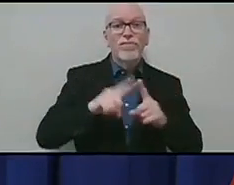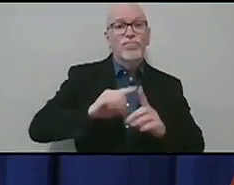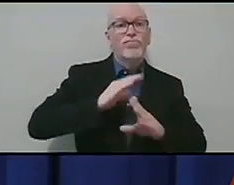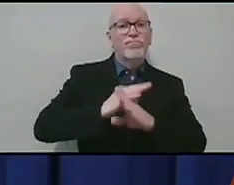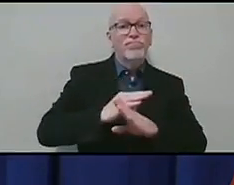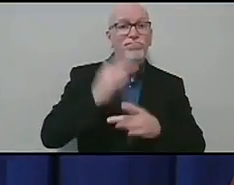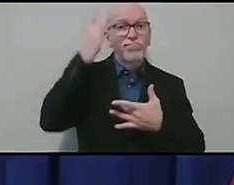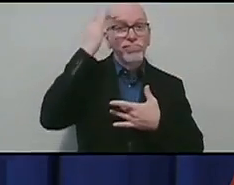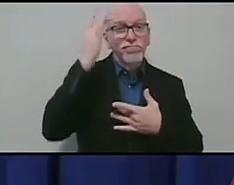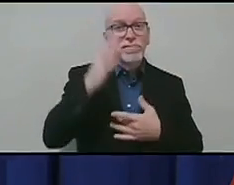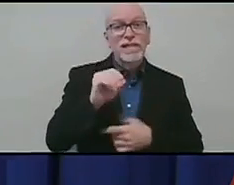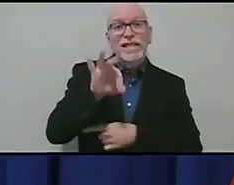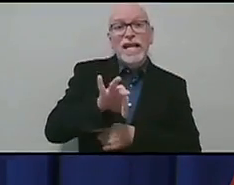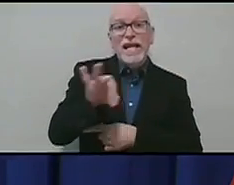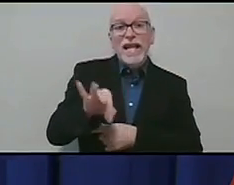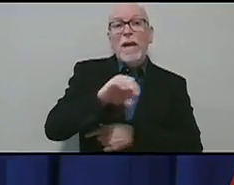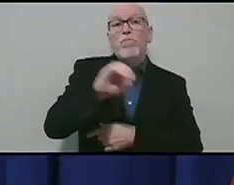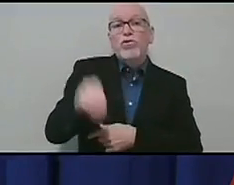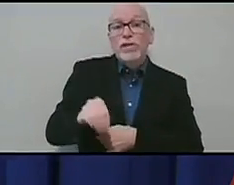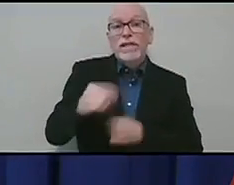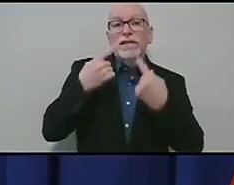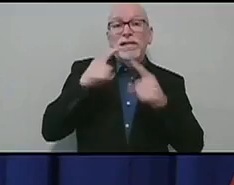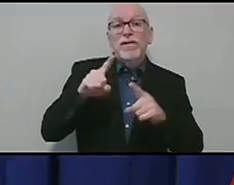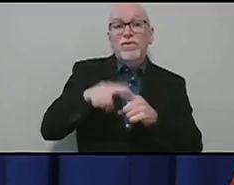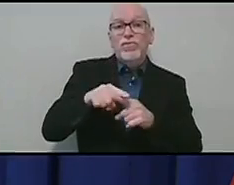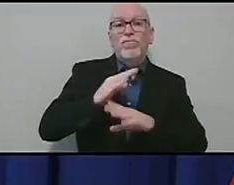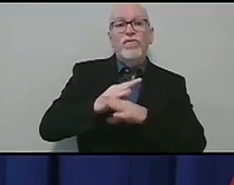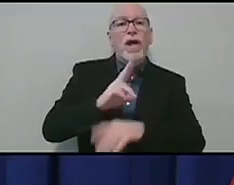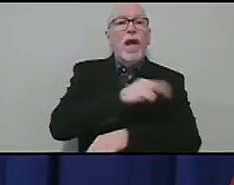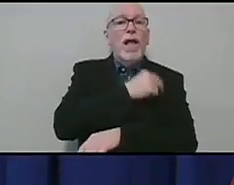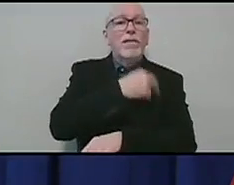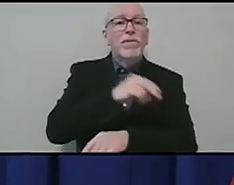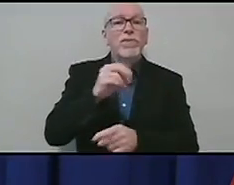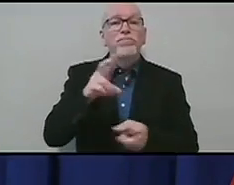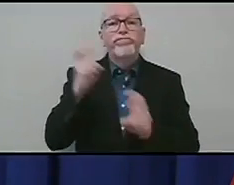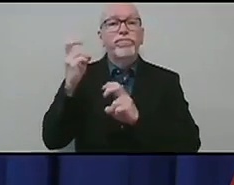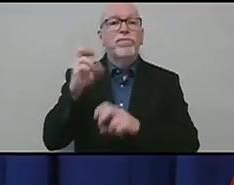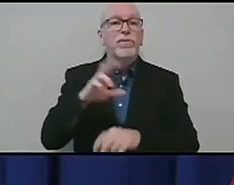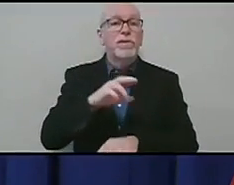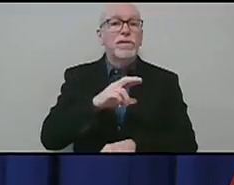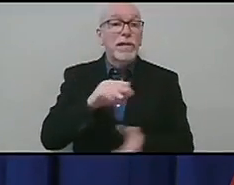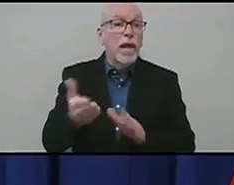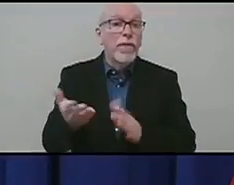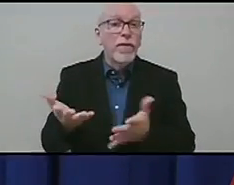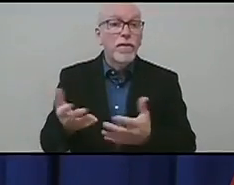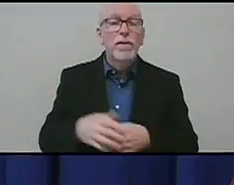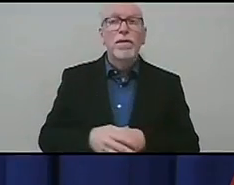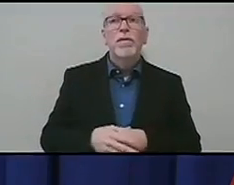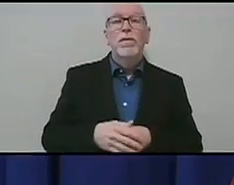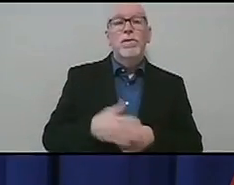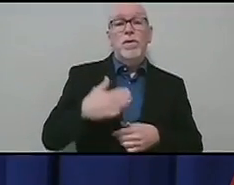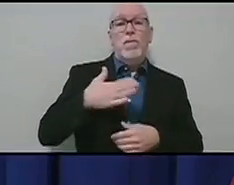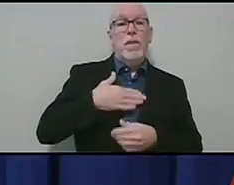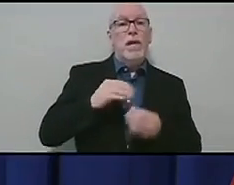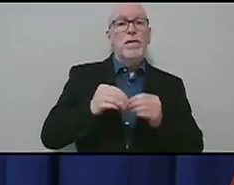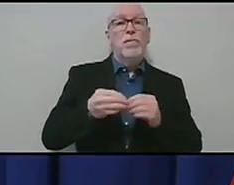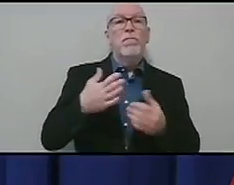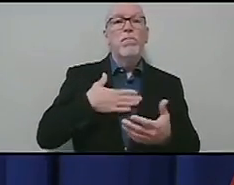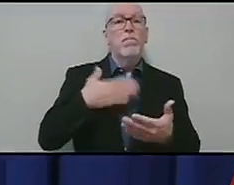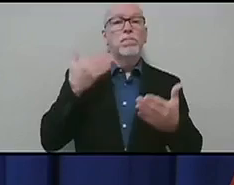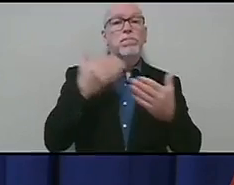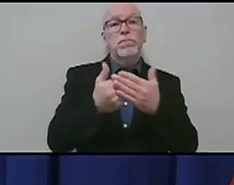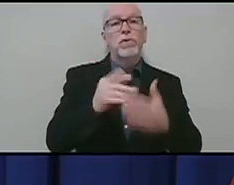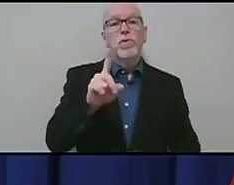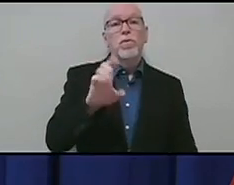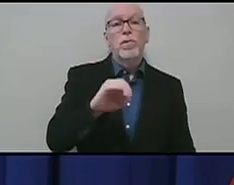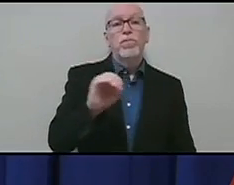and 99% effective at preventing hospitalizations and death. So my number is as close to 100%